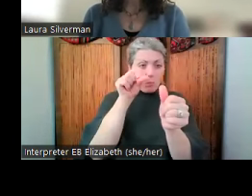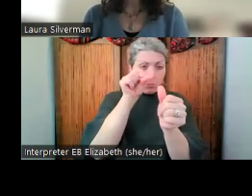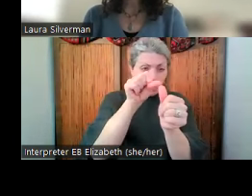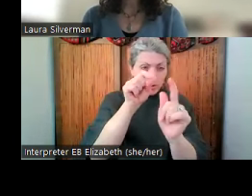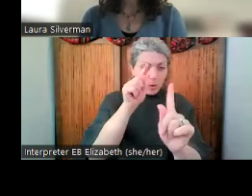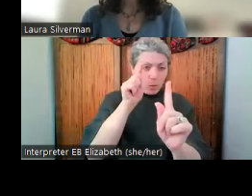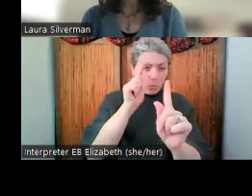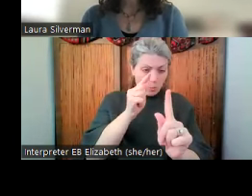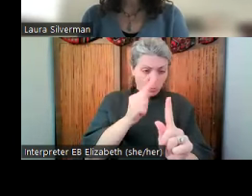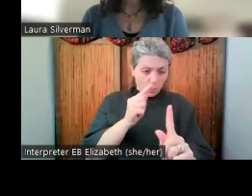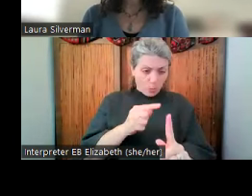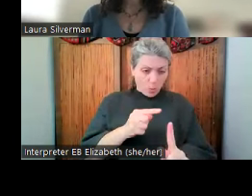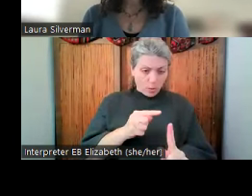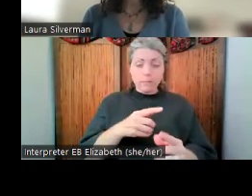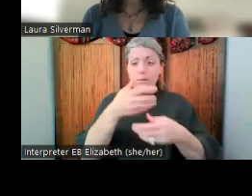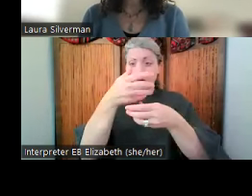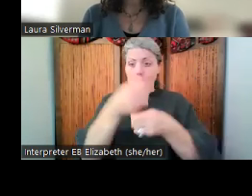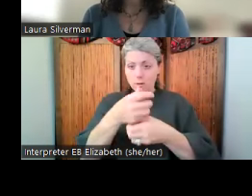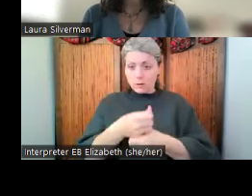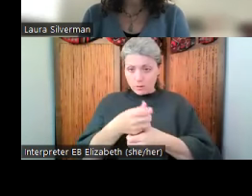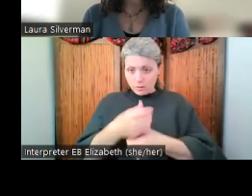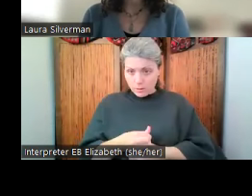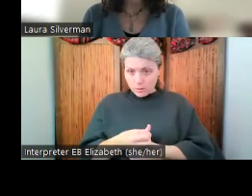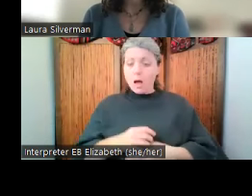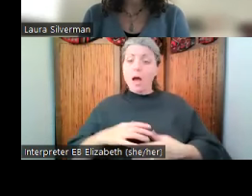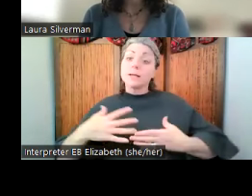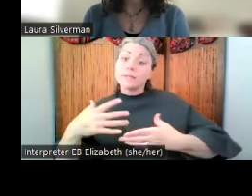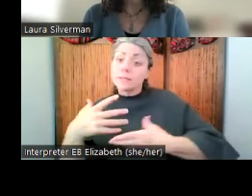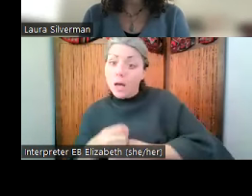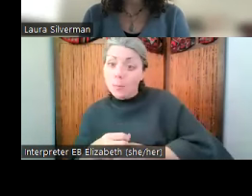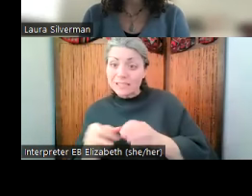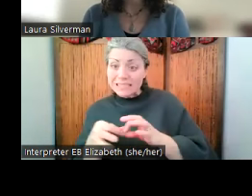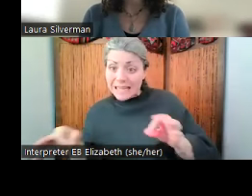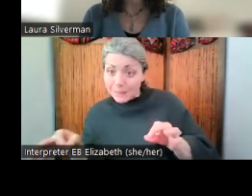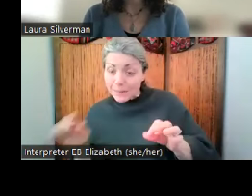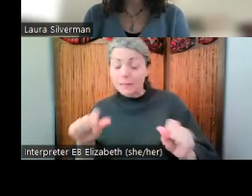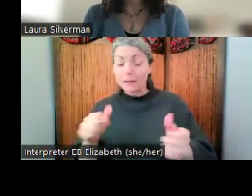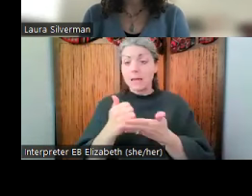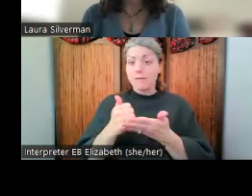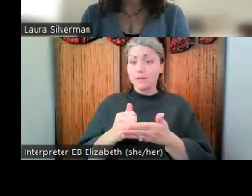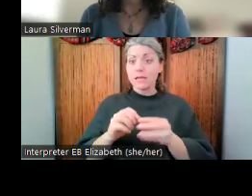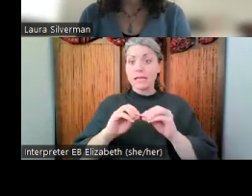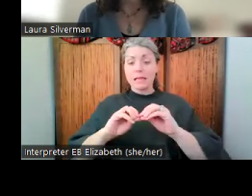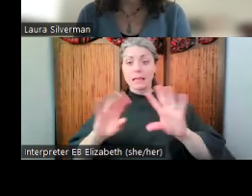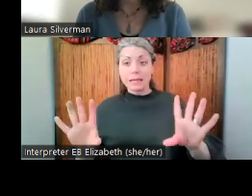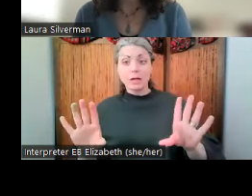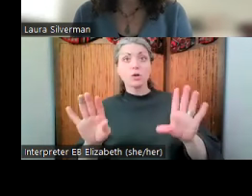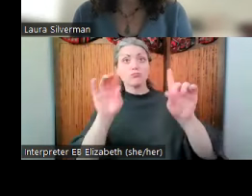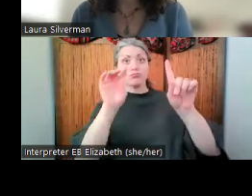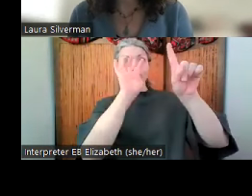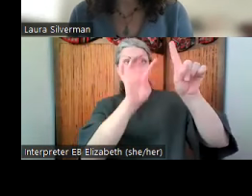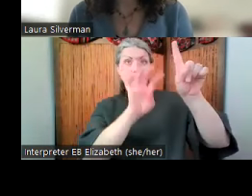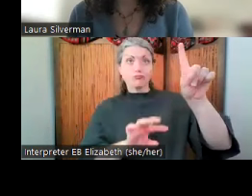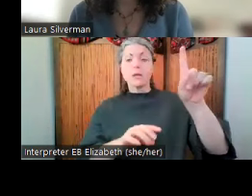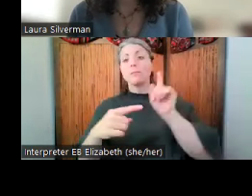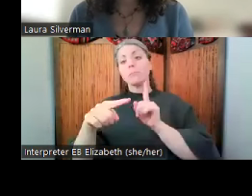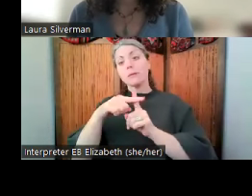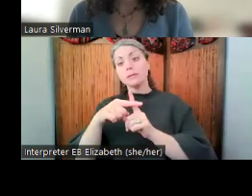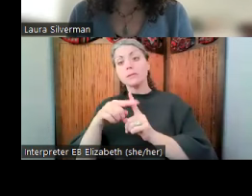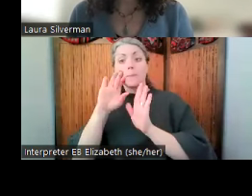Summary statements can be really helpful, and just using a clear layout. Sometimes pictures and visual supports also